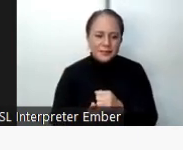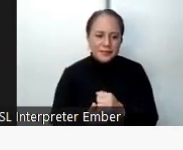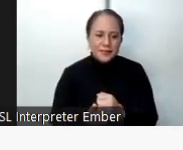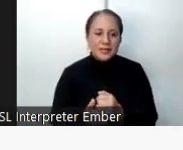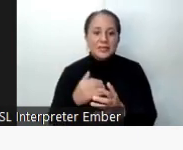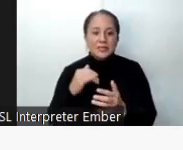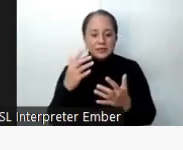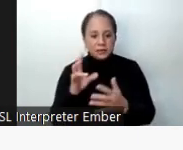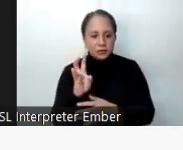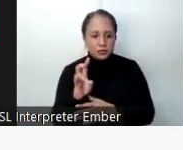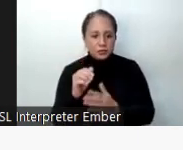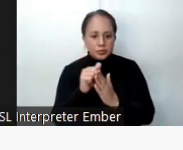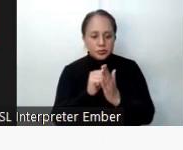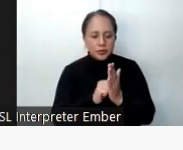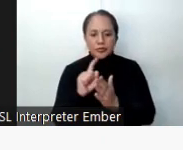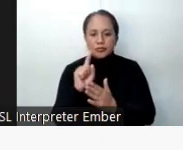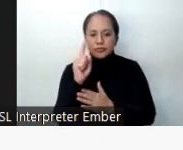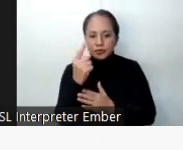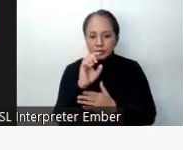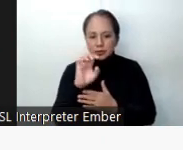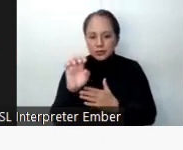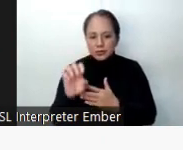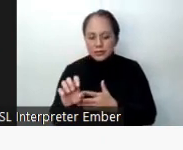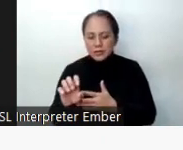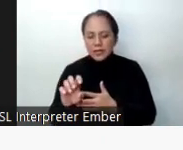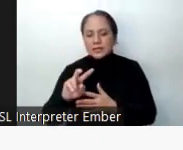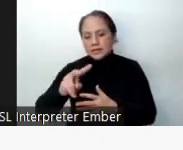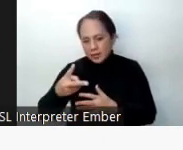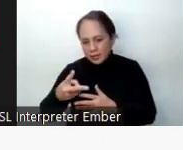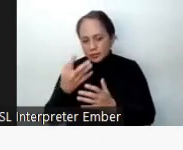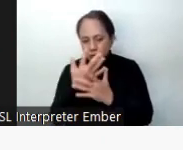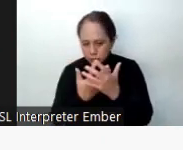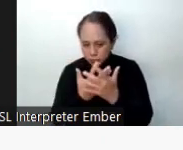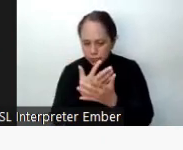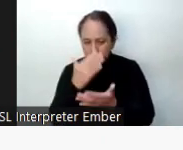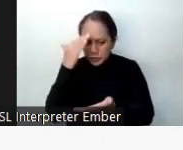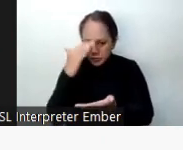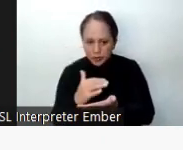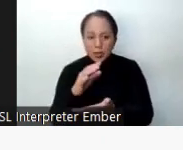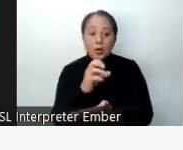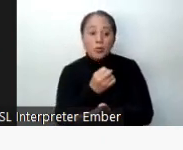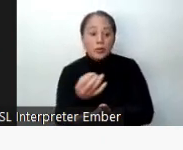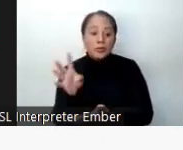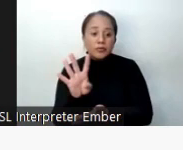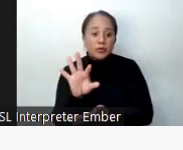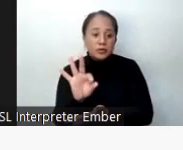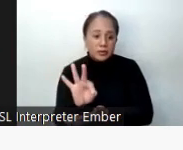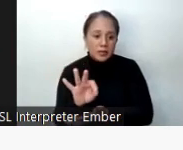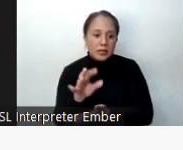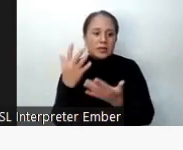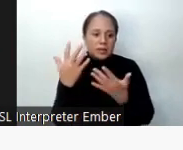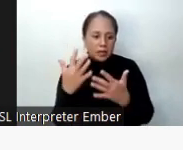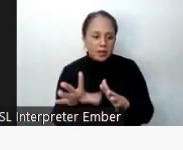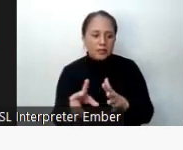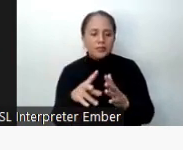The 70 articles from the first and second screenings were further reduced to 49 after the team members